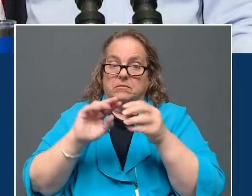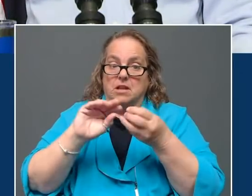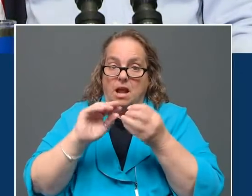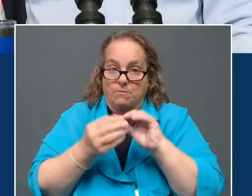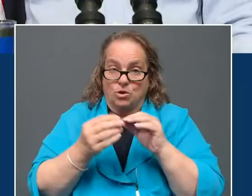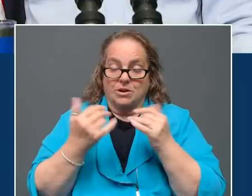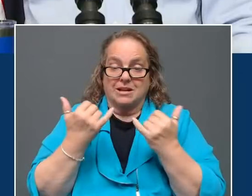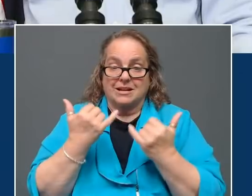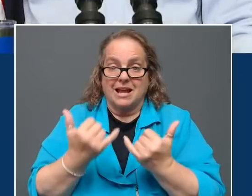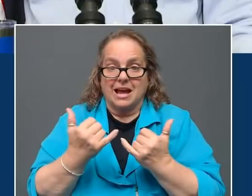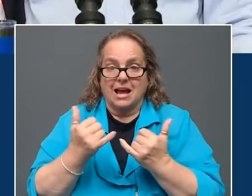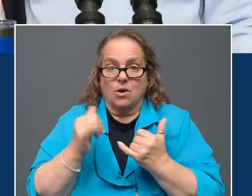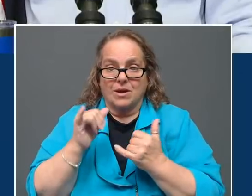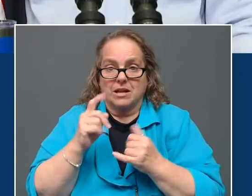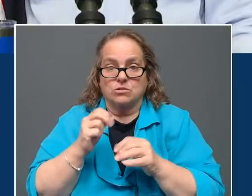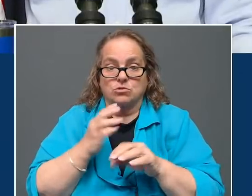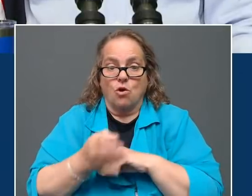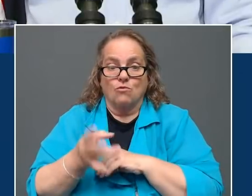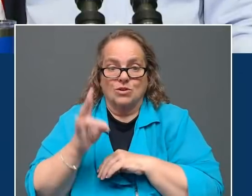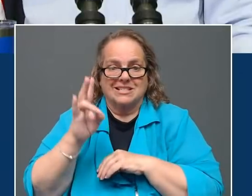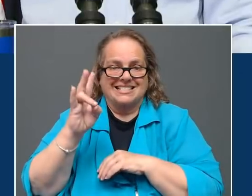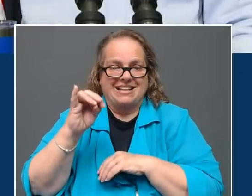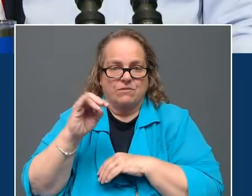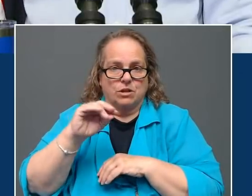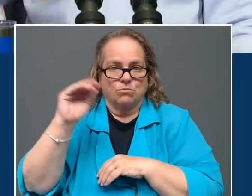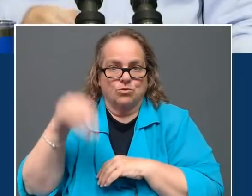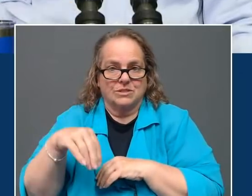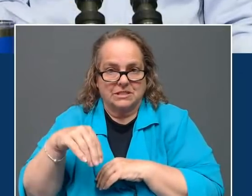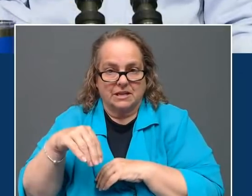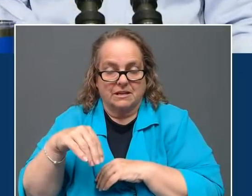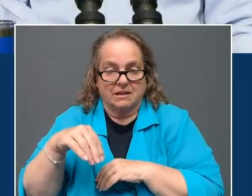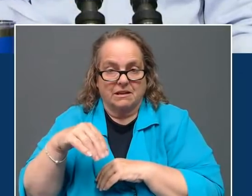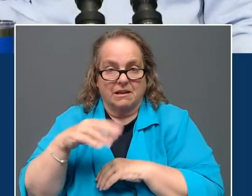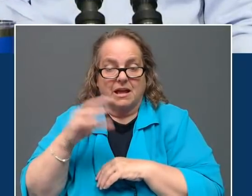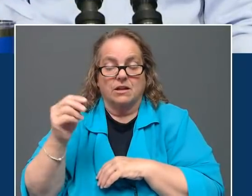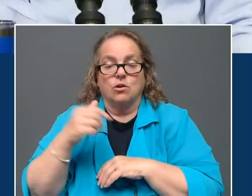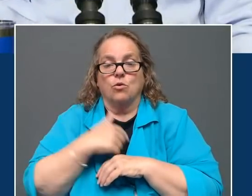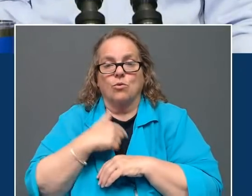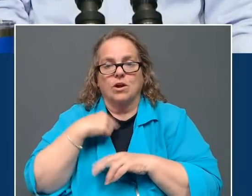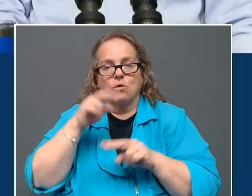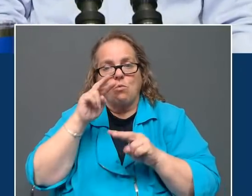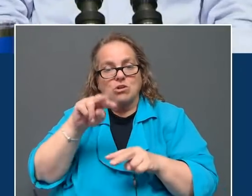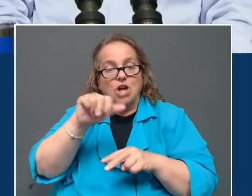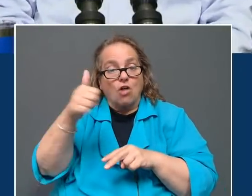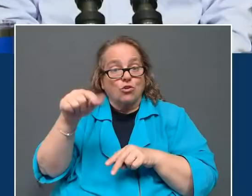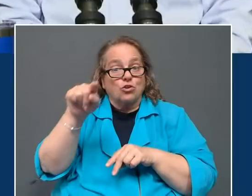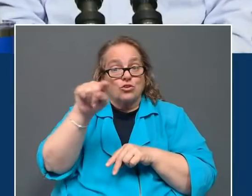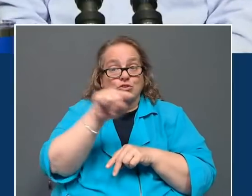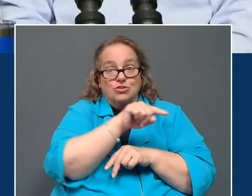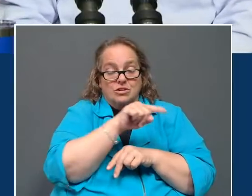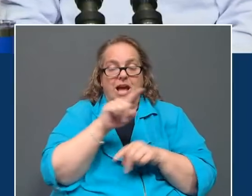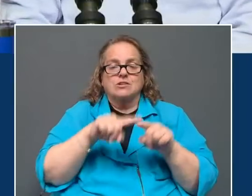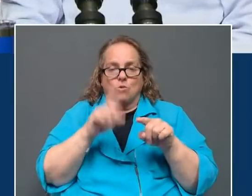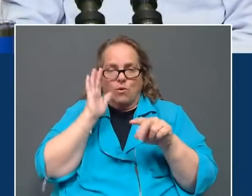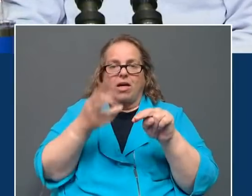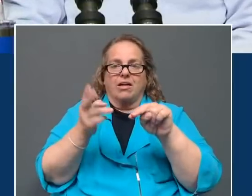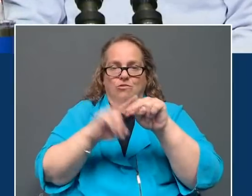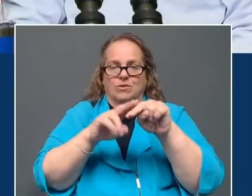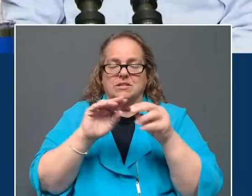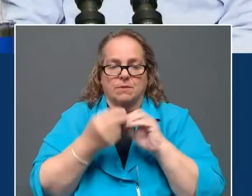now over 70%. And we watch the others as they continue to increase as well. Look at